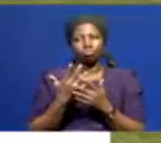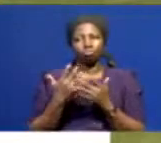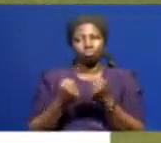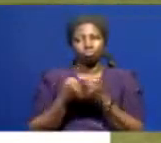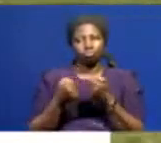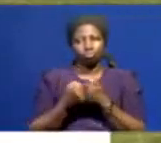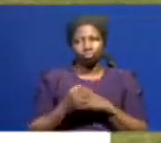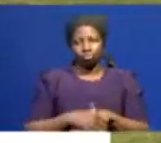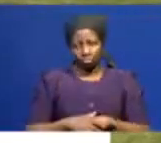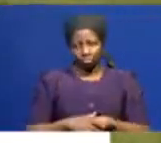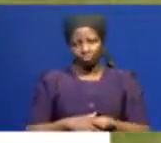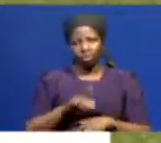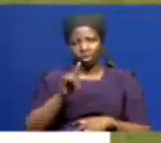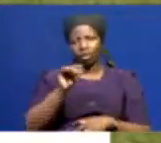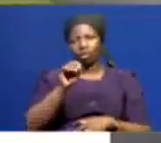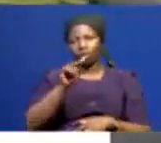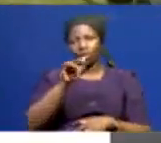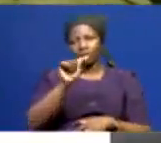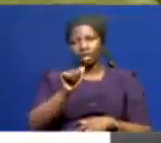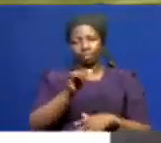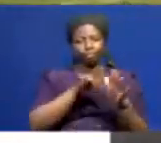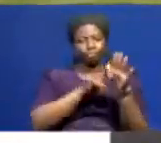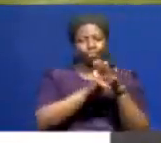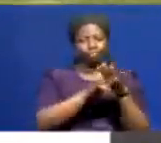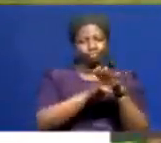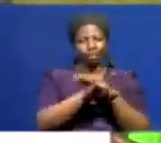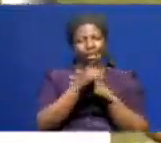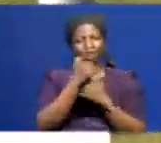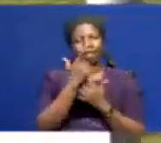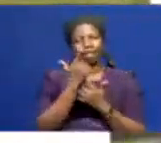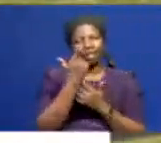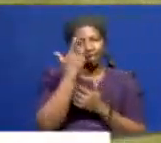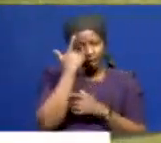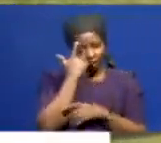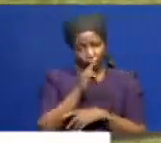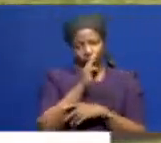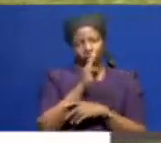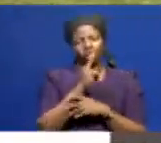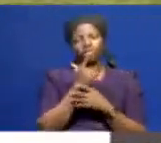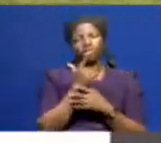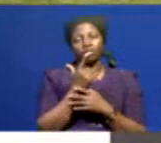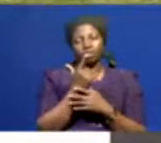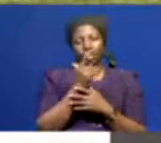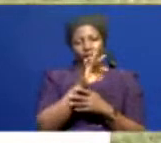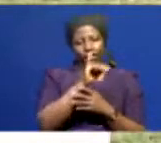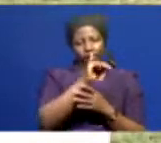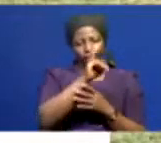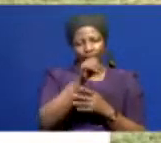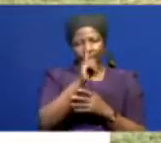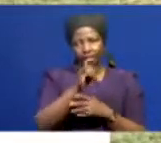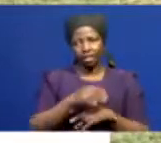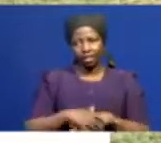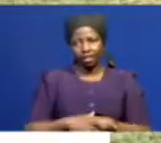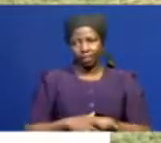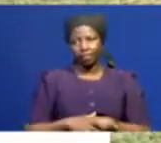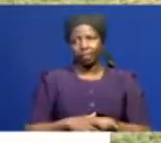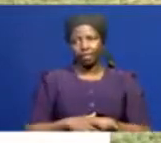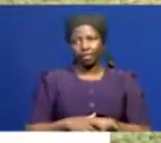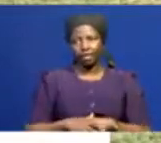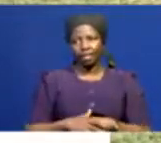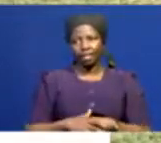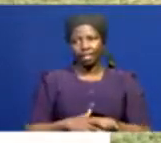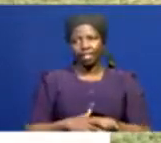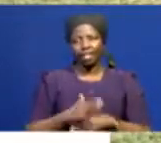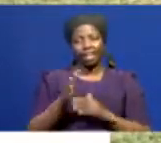Tonona Arieta, Pulileka Ravaela, and Berenardo Loeta were some of try scorers for Fiji. Kuja opportunity come my next